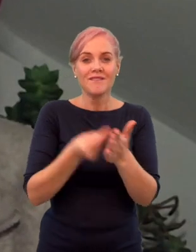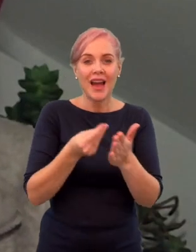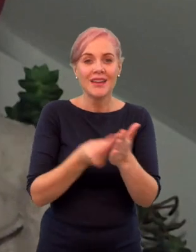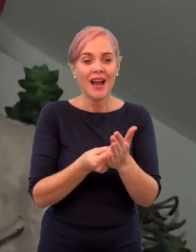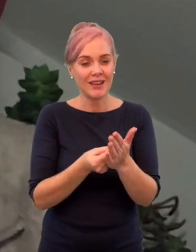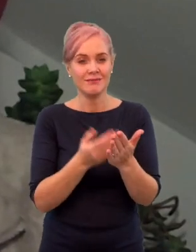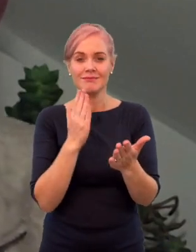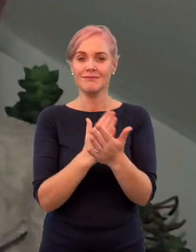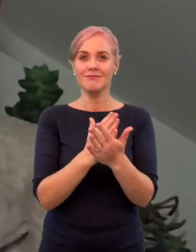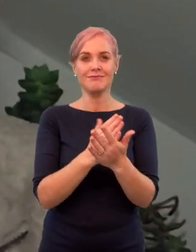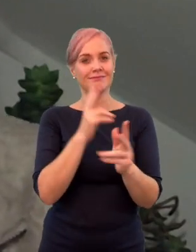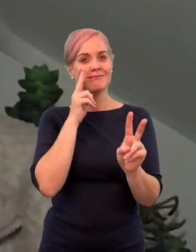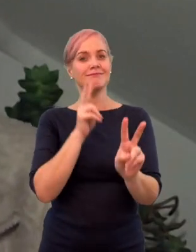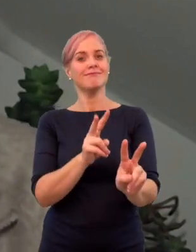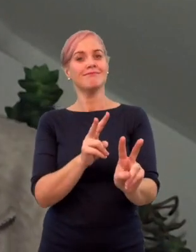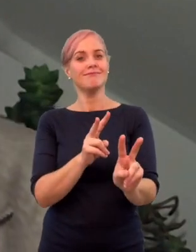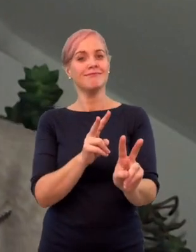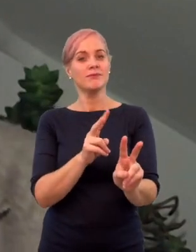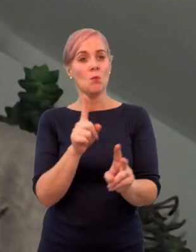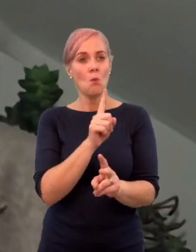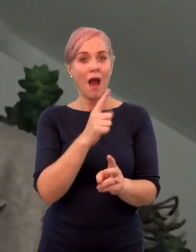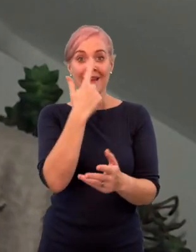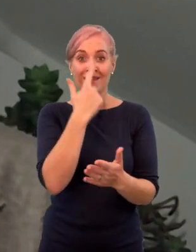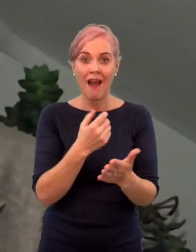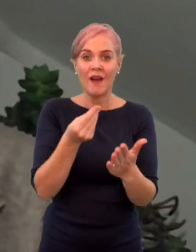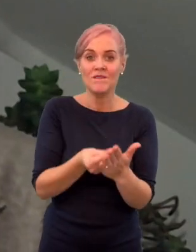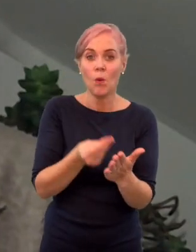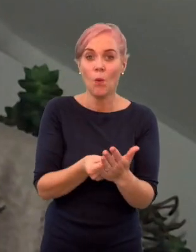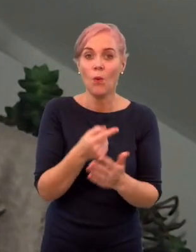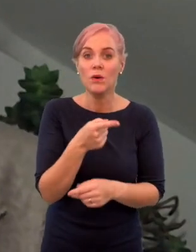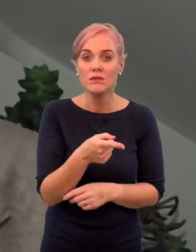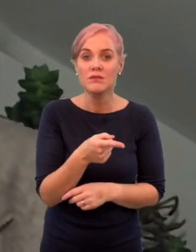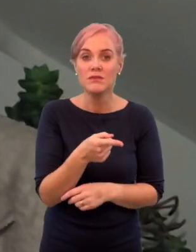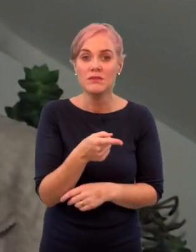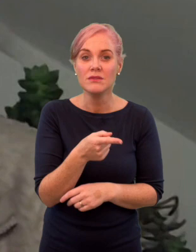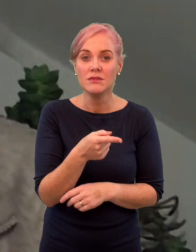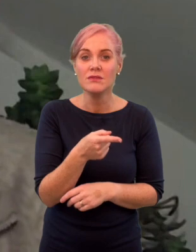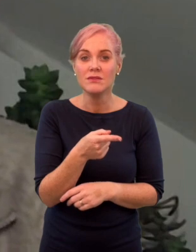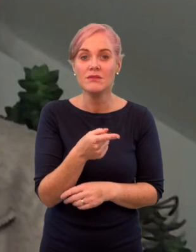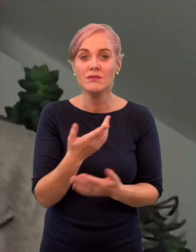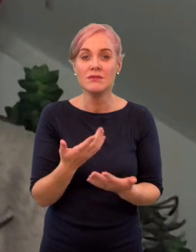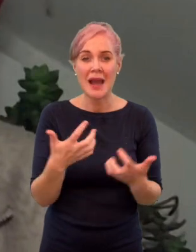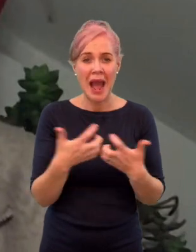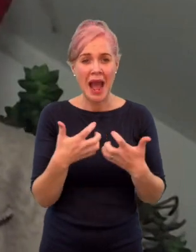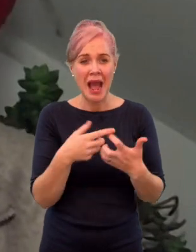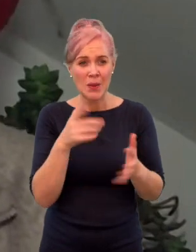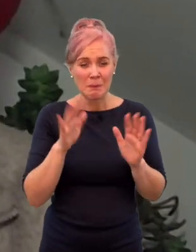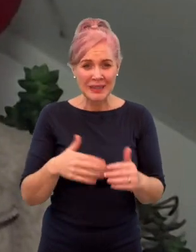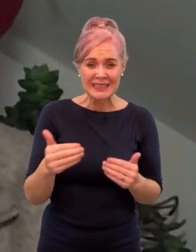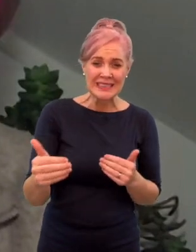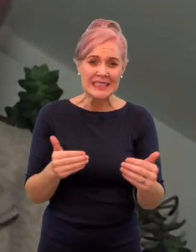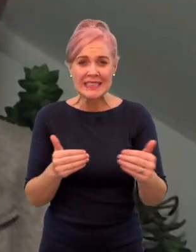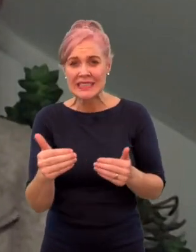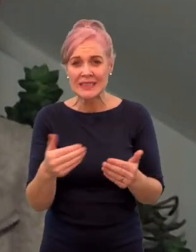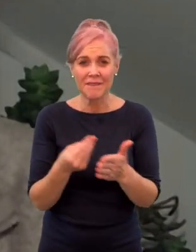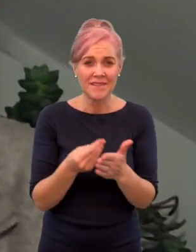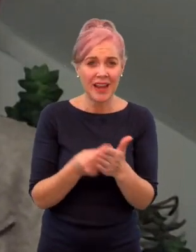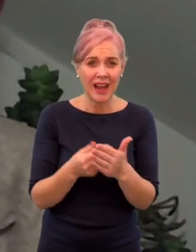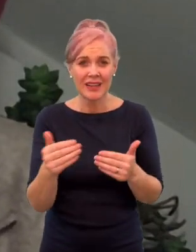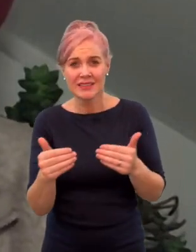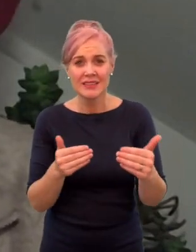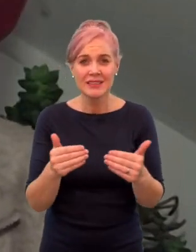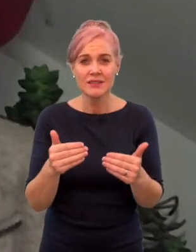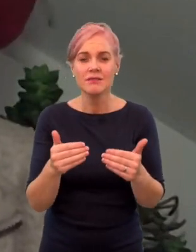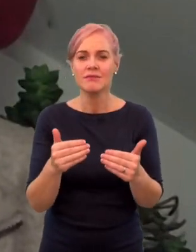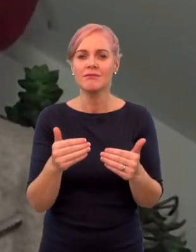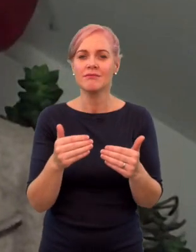speaks to their class in all honesty. speaks to what they're able to afford, um, and how they've had to manage.